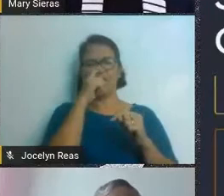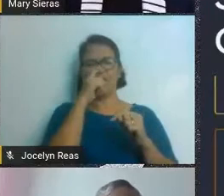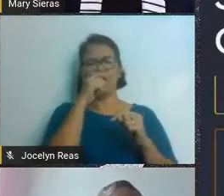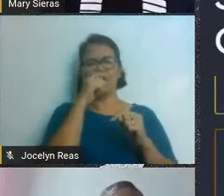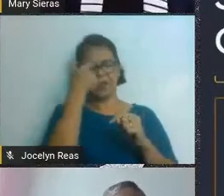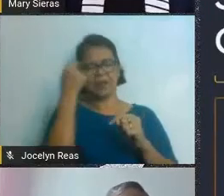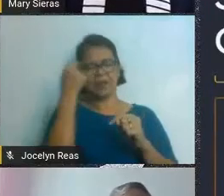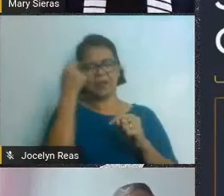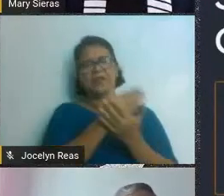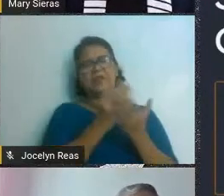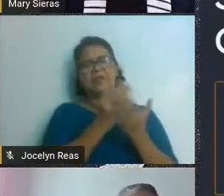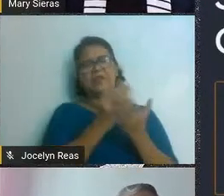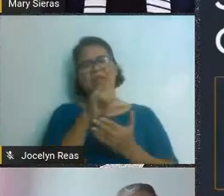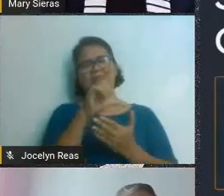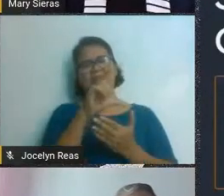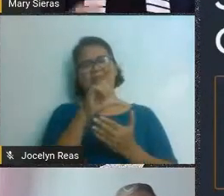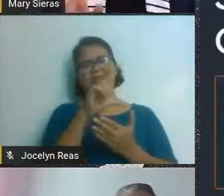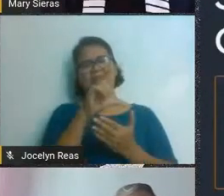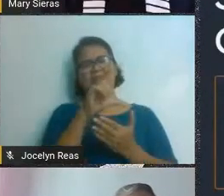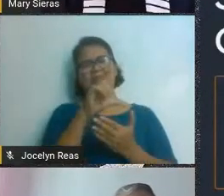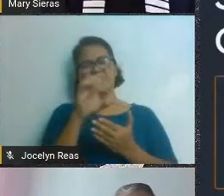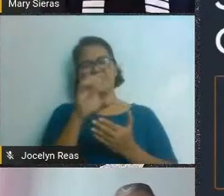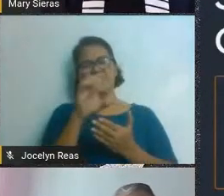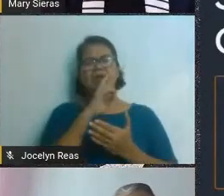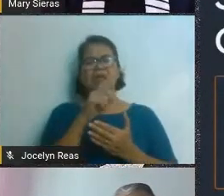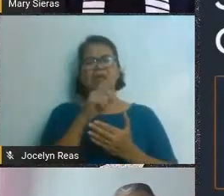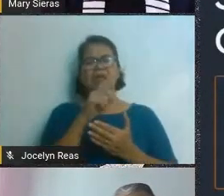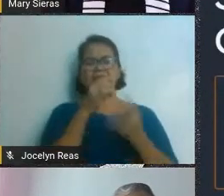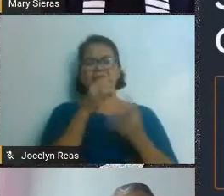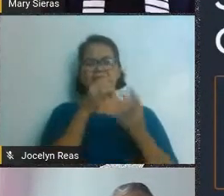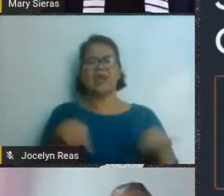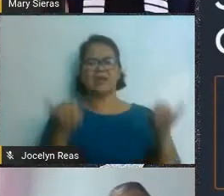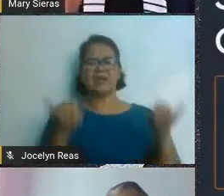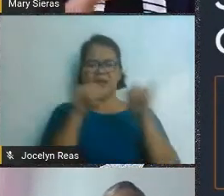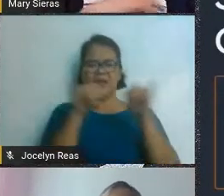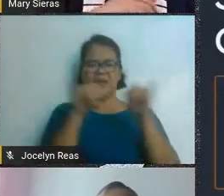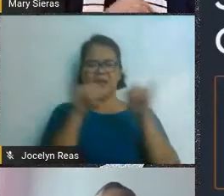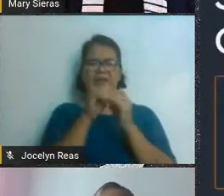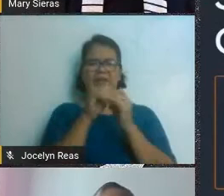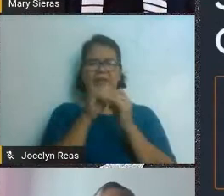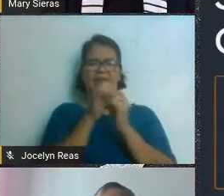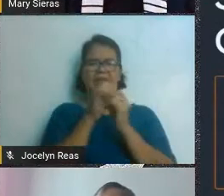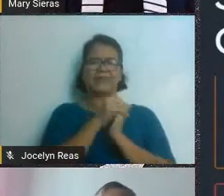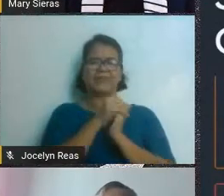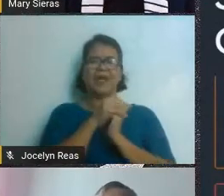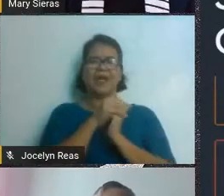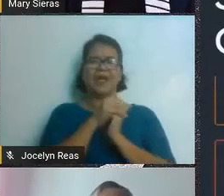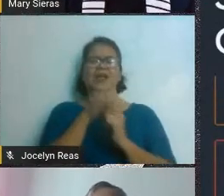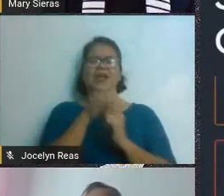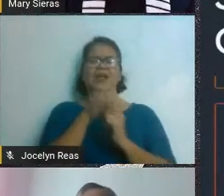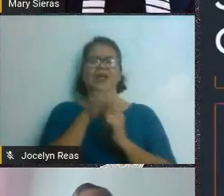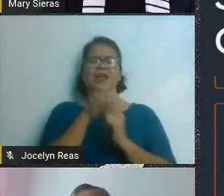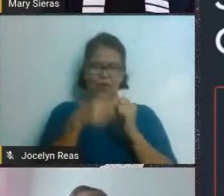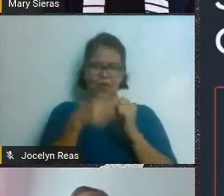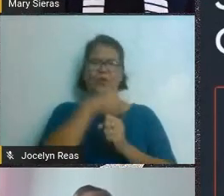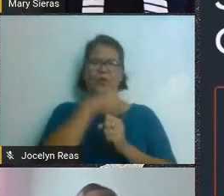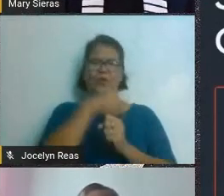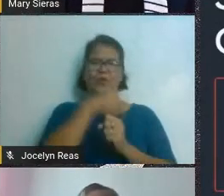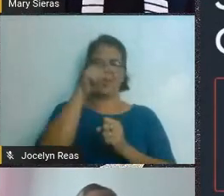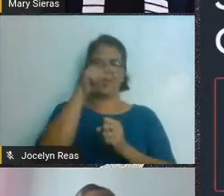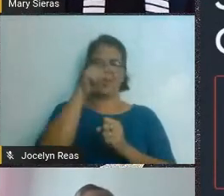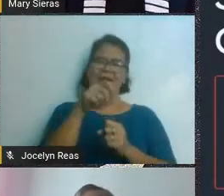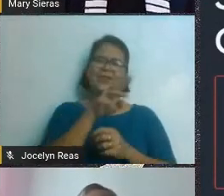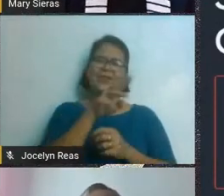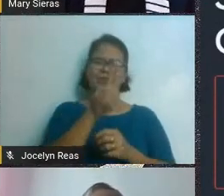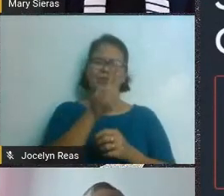ayan. Straight po from Yusek, ha? MILCS po ang gamitin natin sa exam. Huwag po yung nakaraan. So, hindi talaga yan